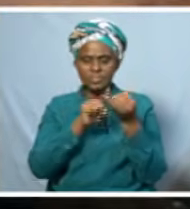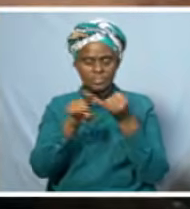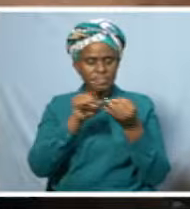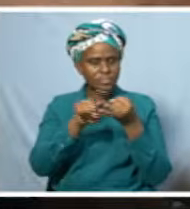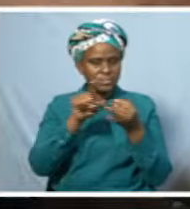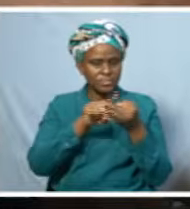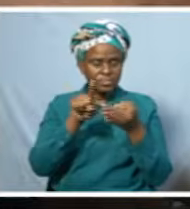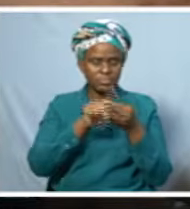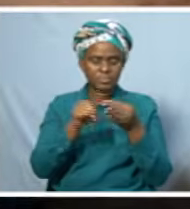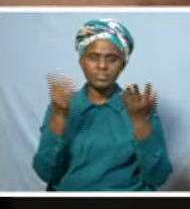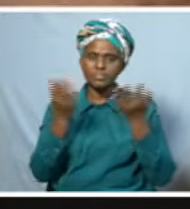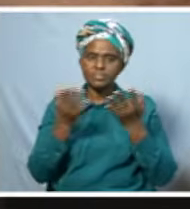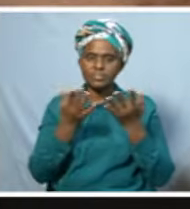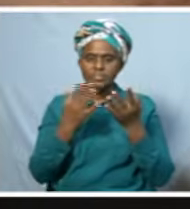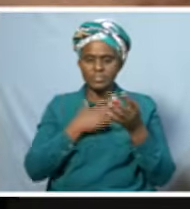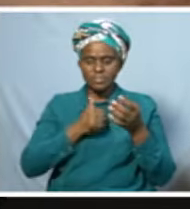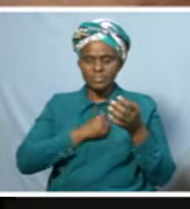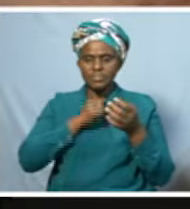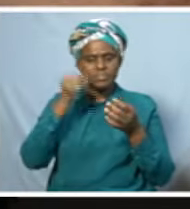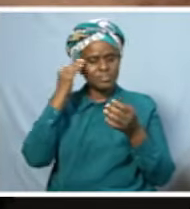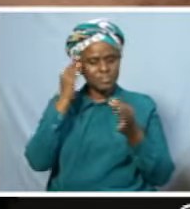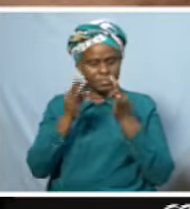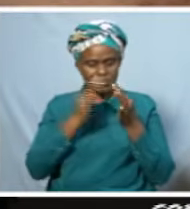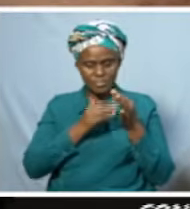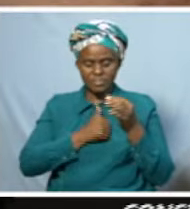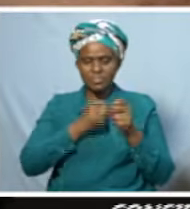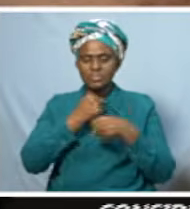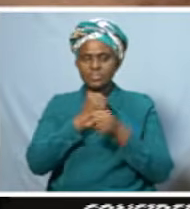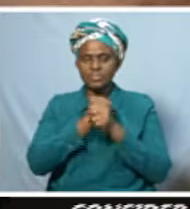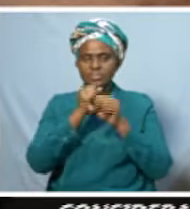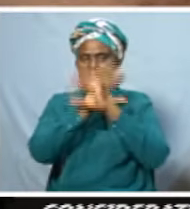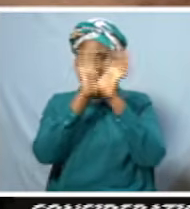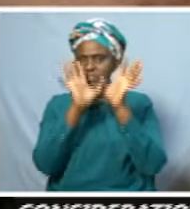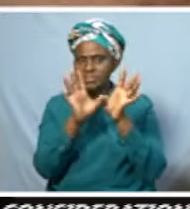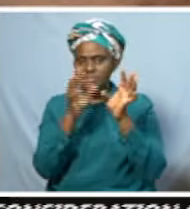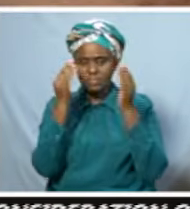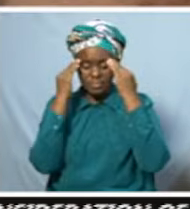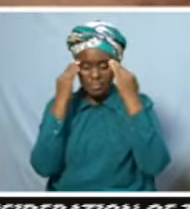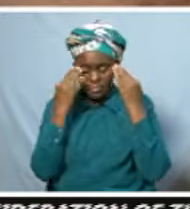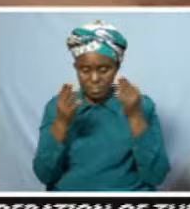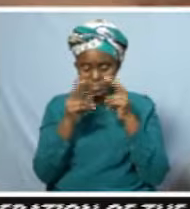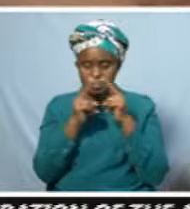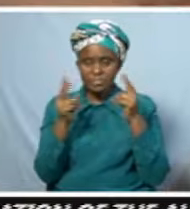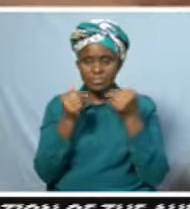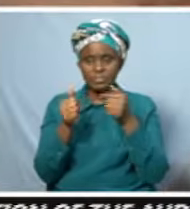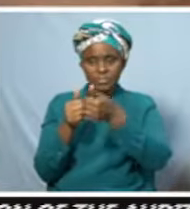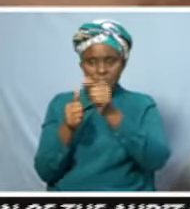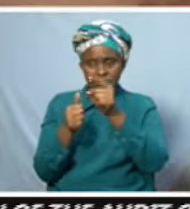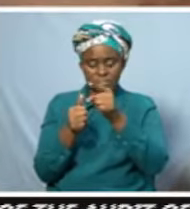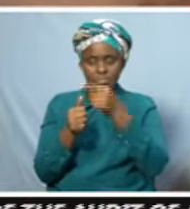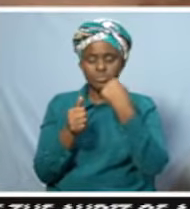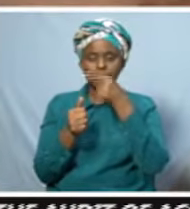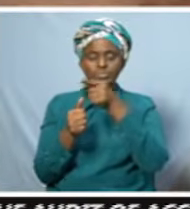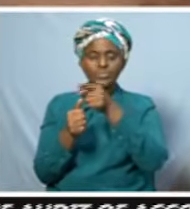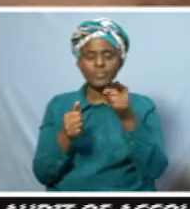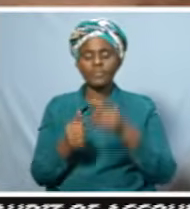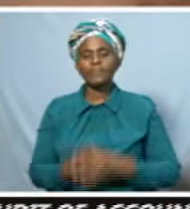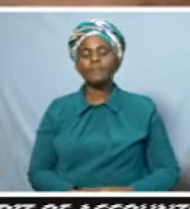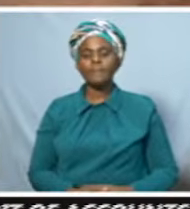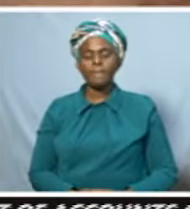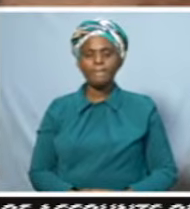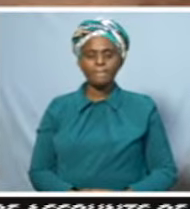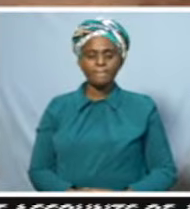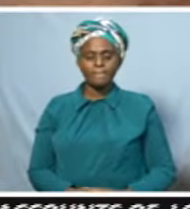for. I don't know if I'm making my point very clear. So it's you who is